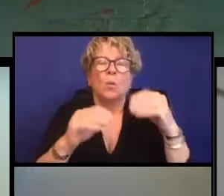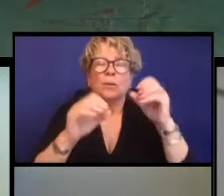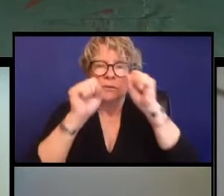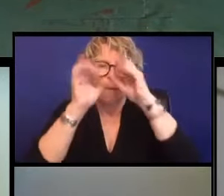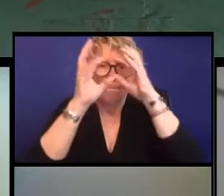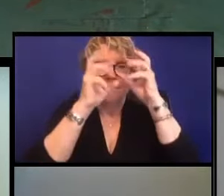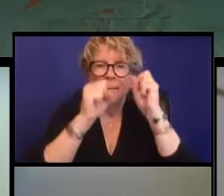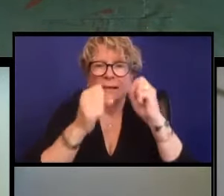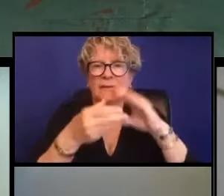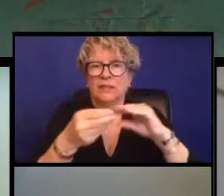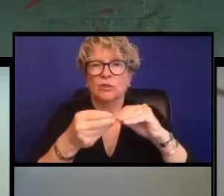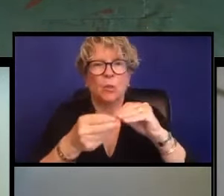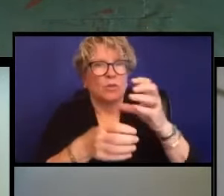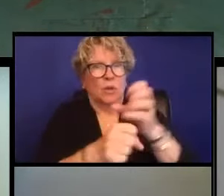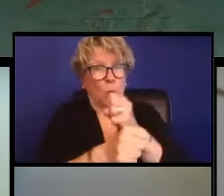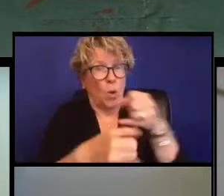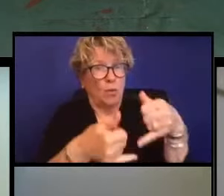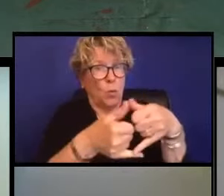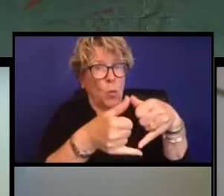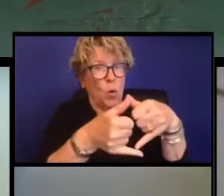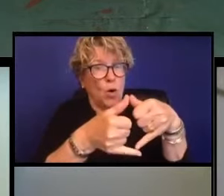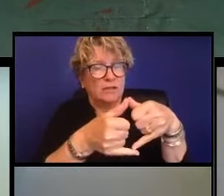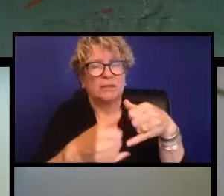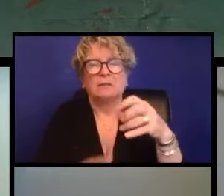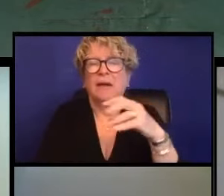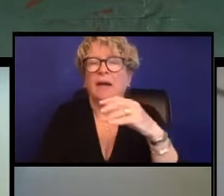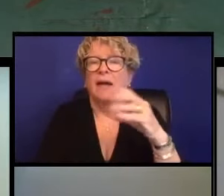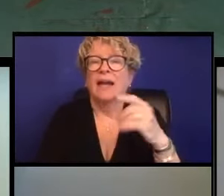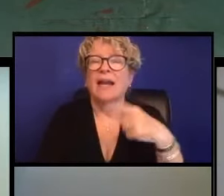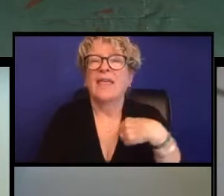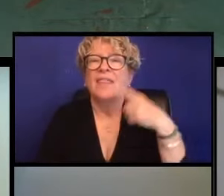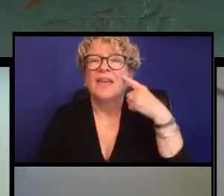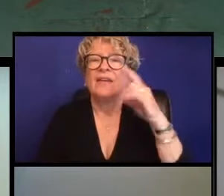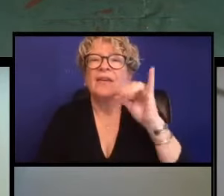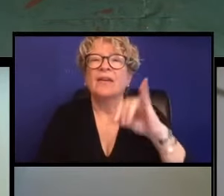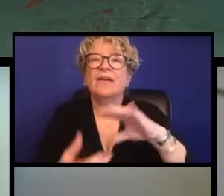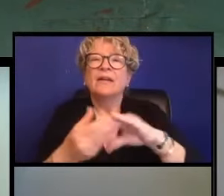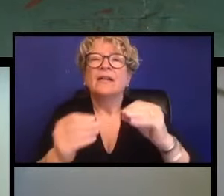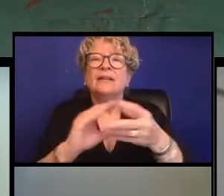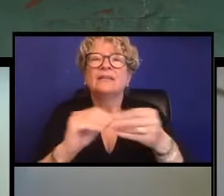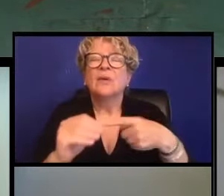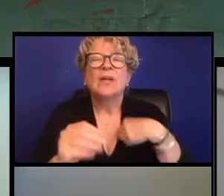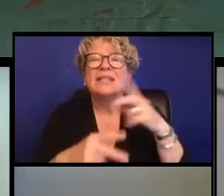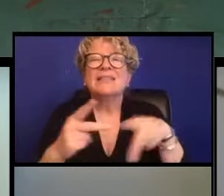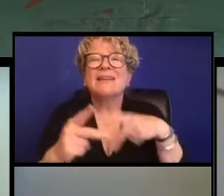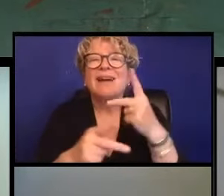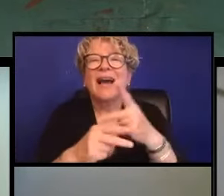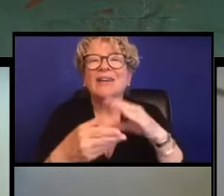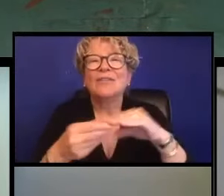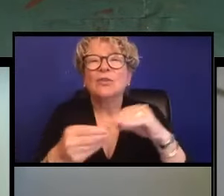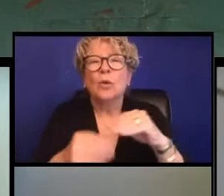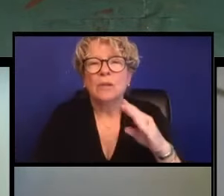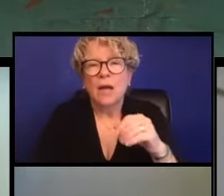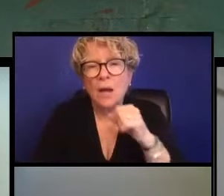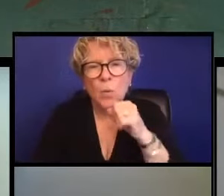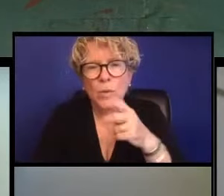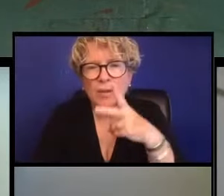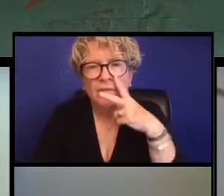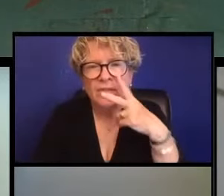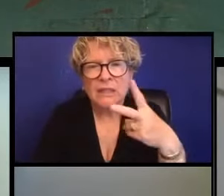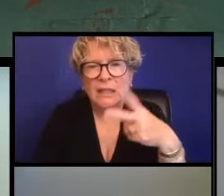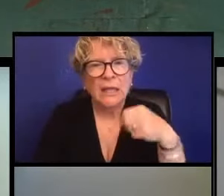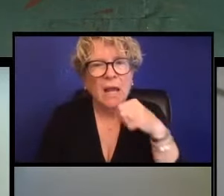story that I think is the kind of story I wouldn't have seen when I first started